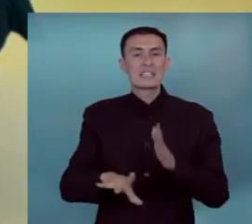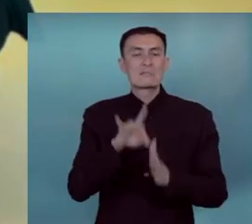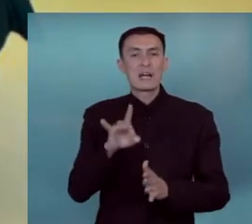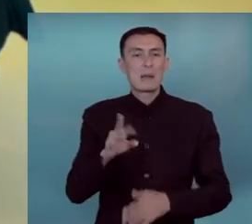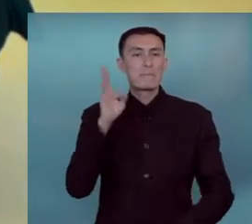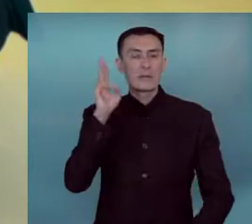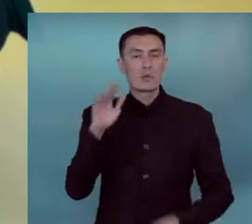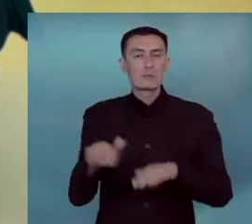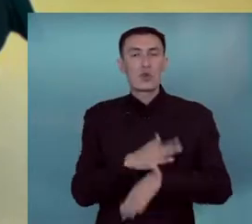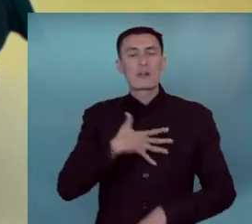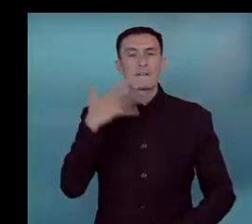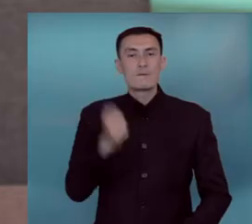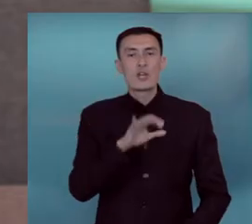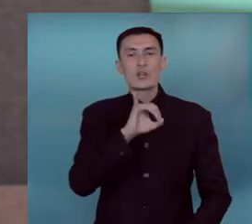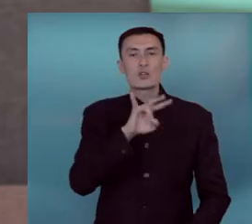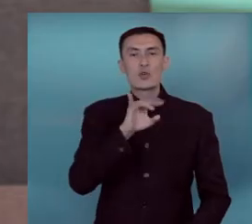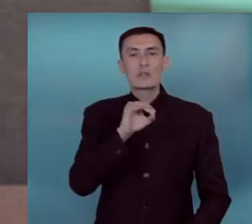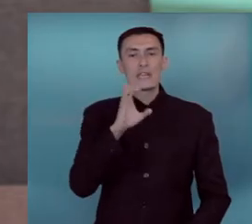Ambassador, and his family.